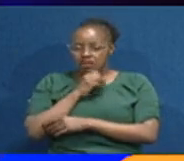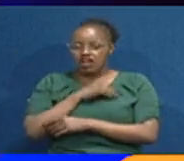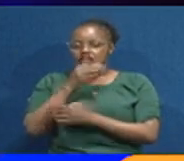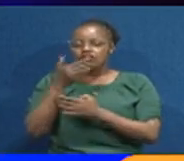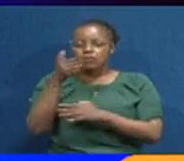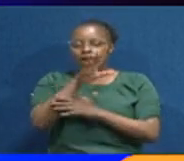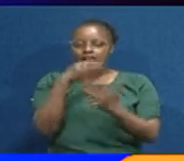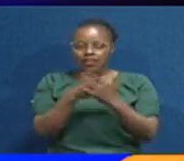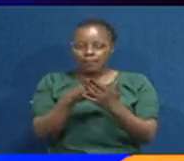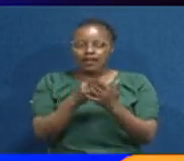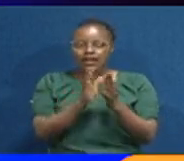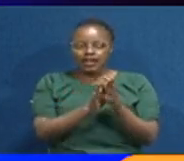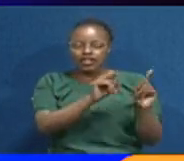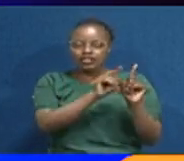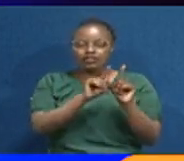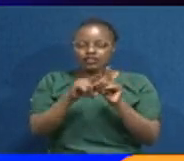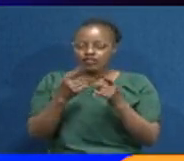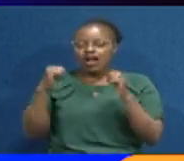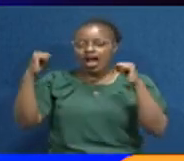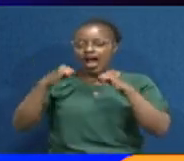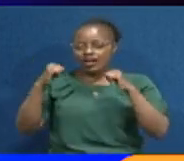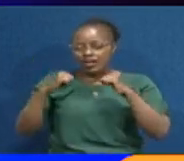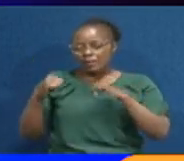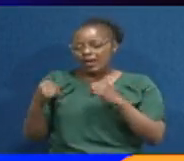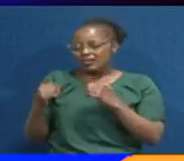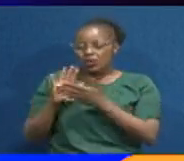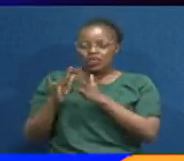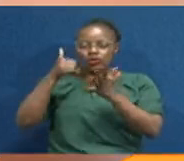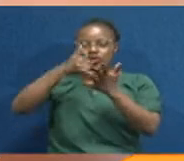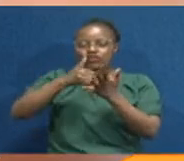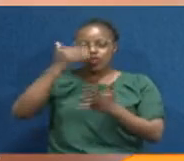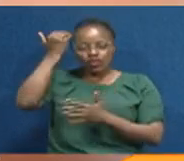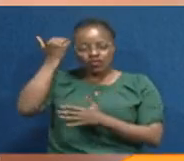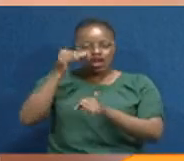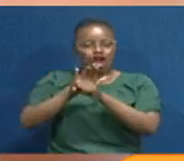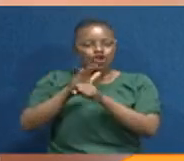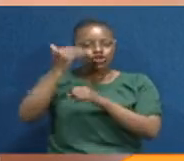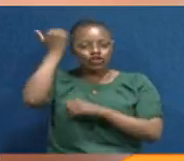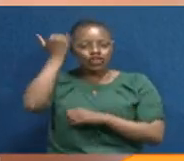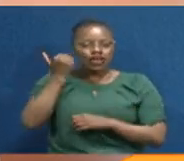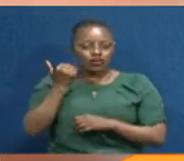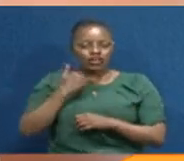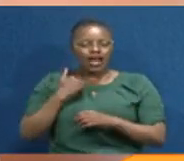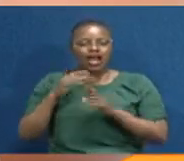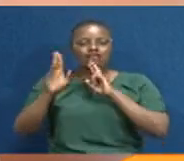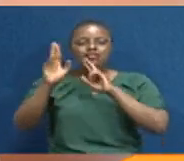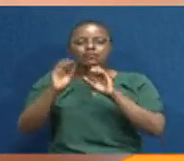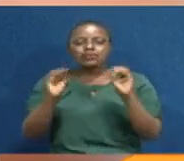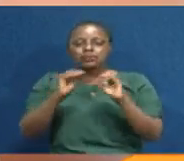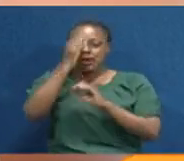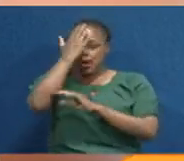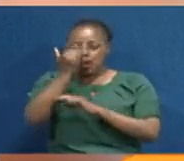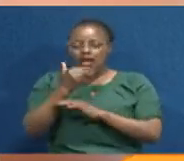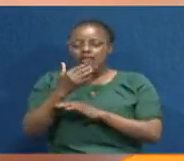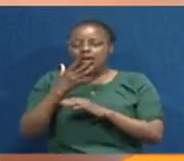them their money, and reaching an out-of-court agreement to dissolve the case. However, most of the cases went unreported, as